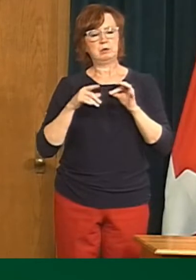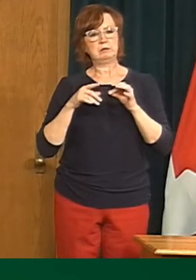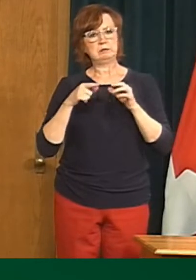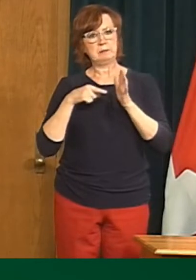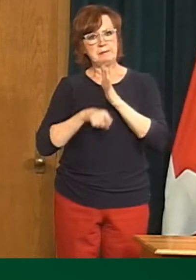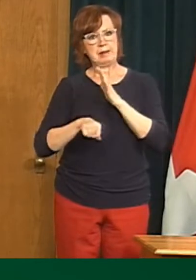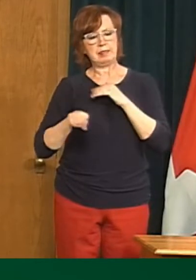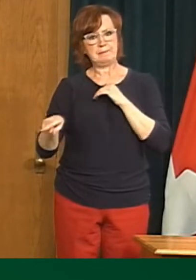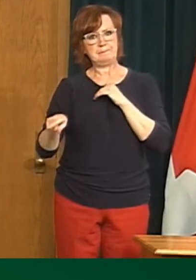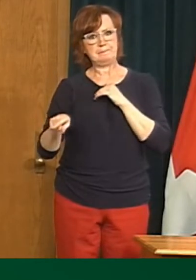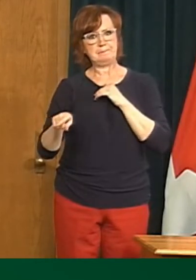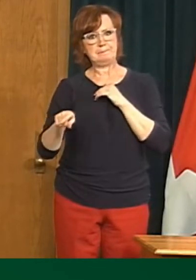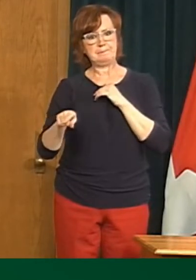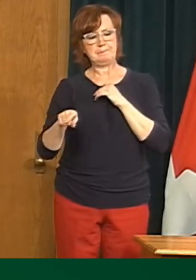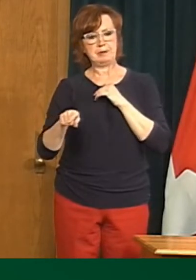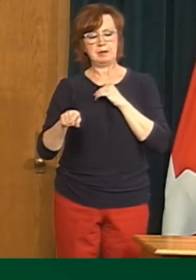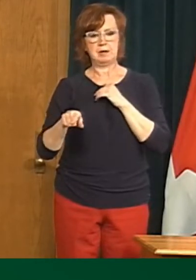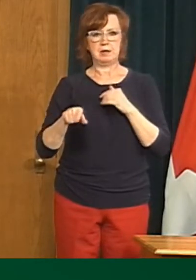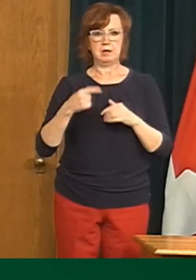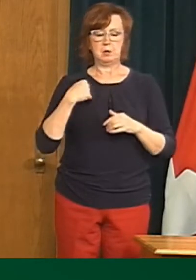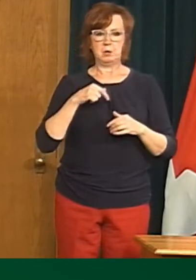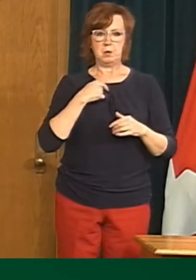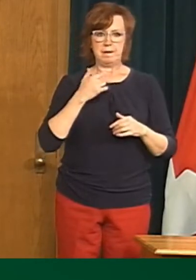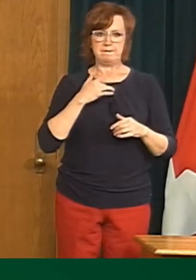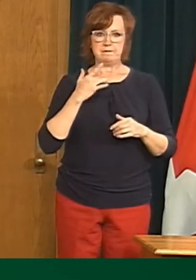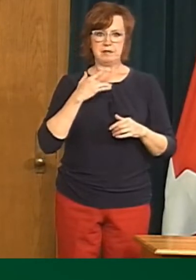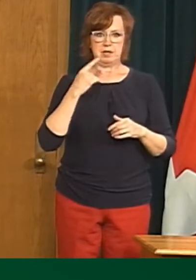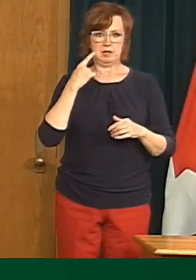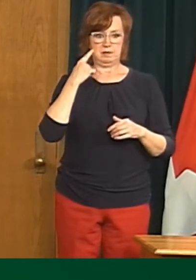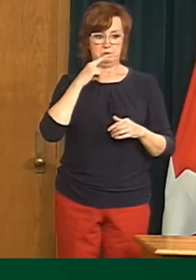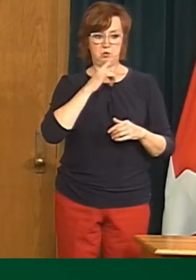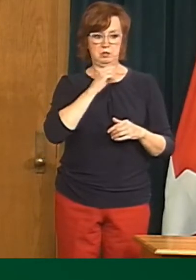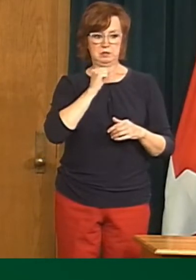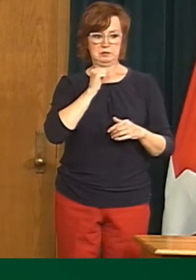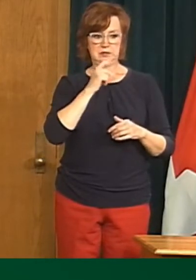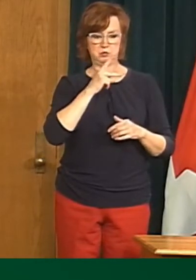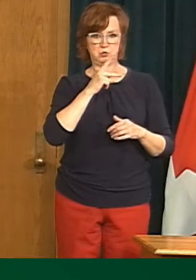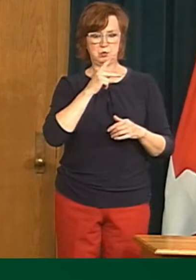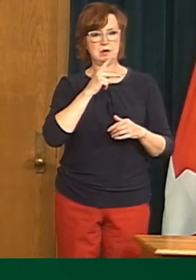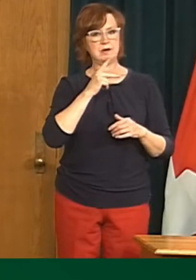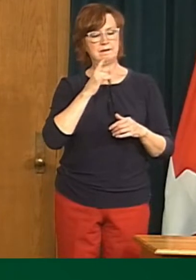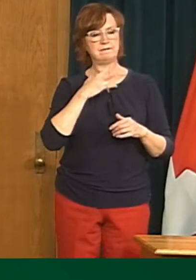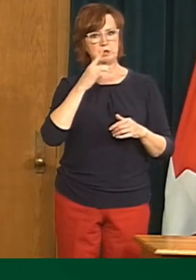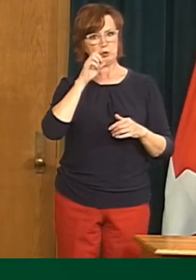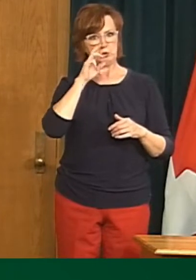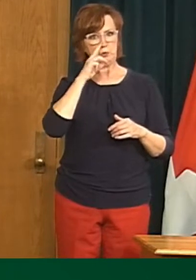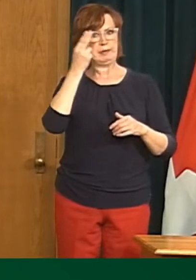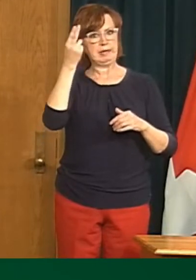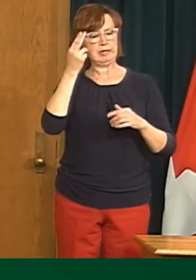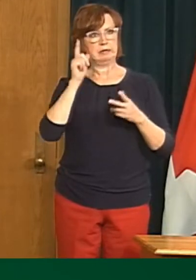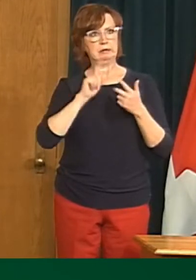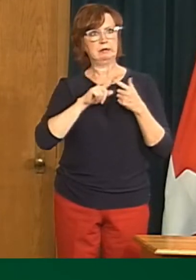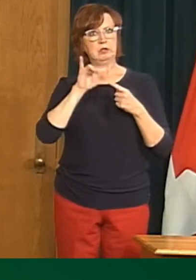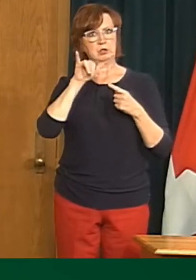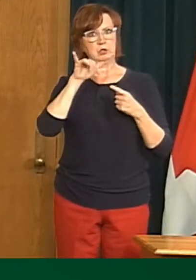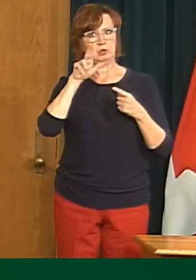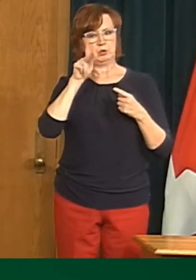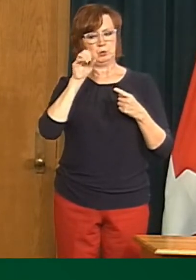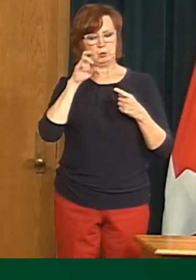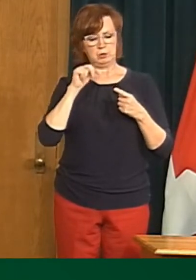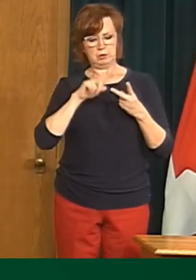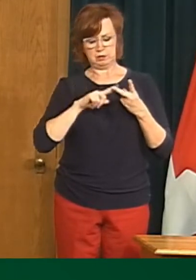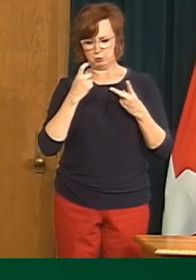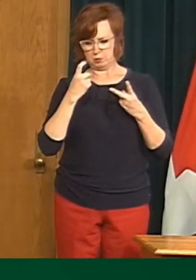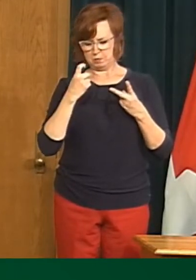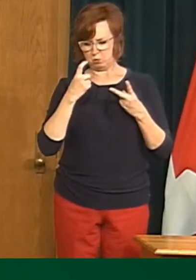week. Saskatchewan is in a little bit of a unique situation, along with the Yukon and maybe one other